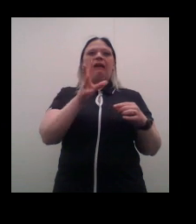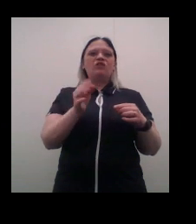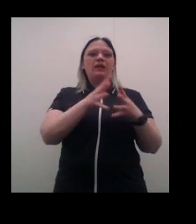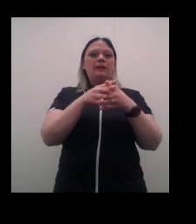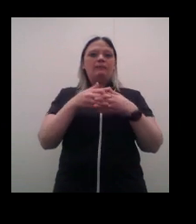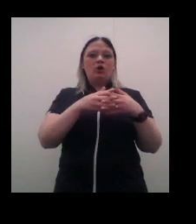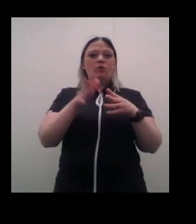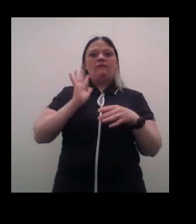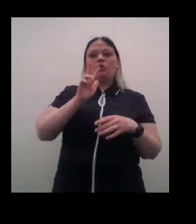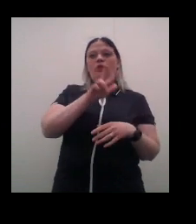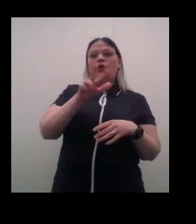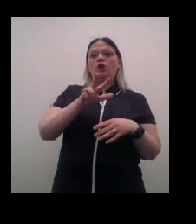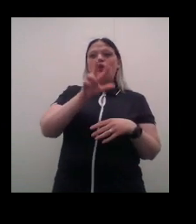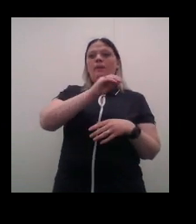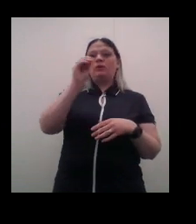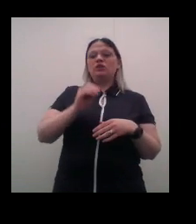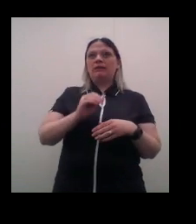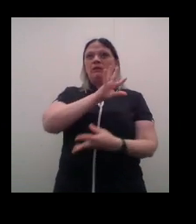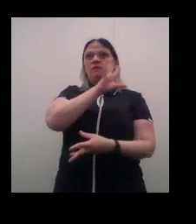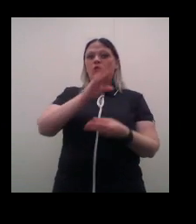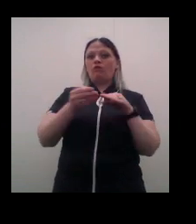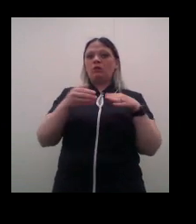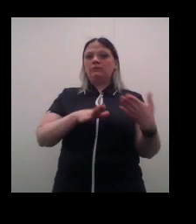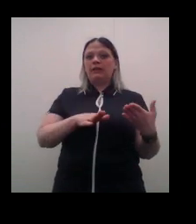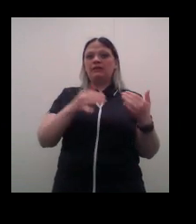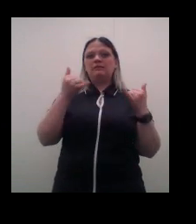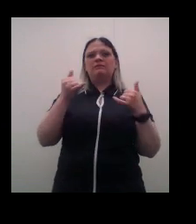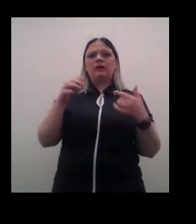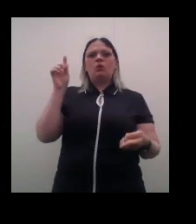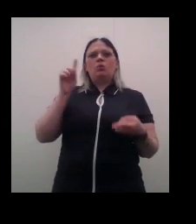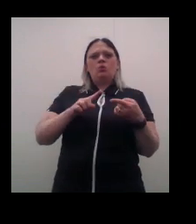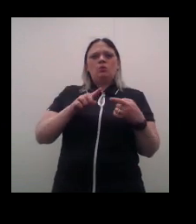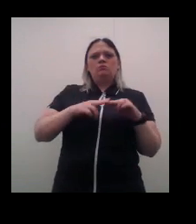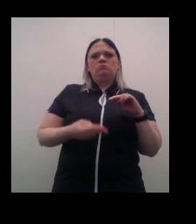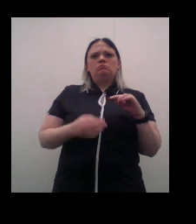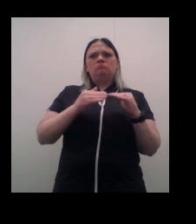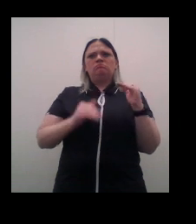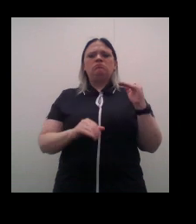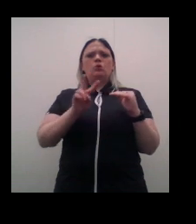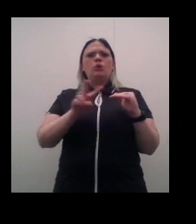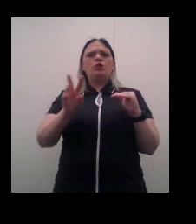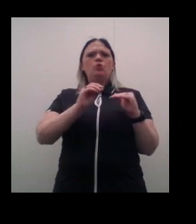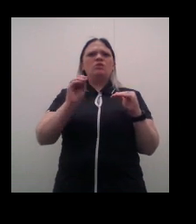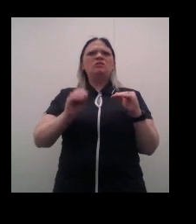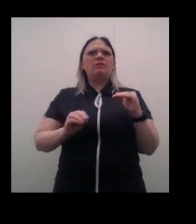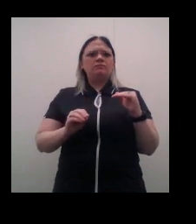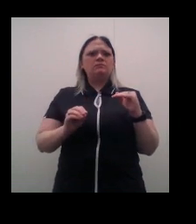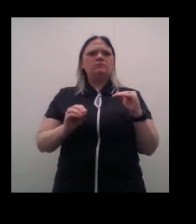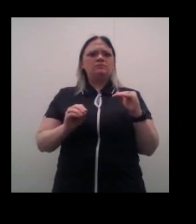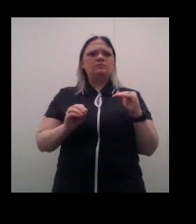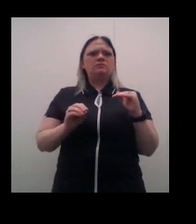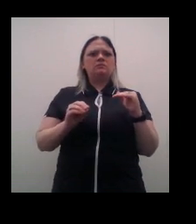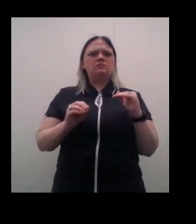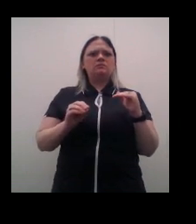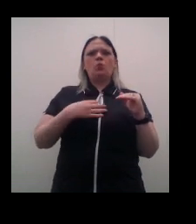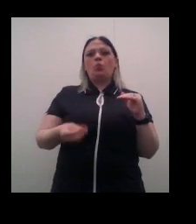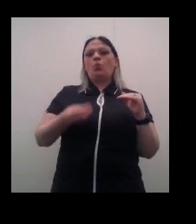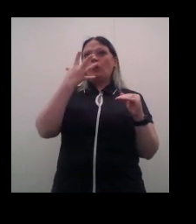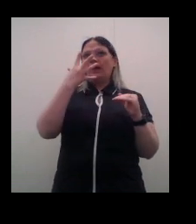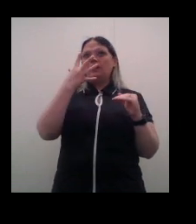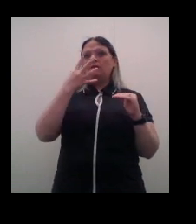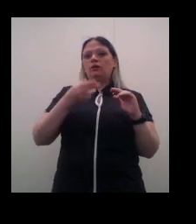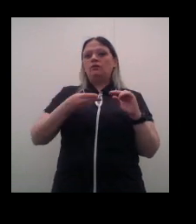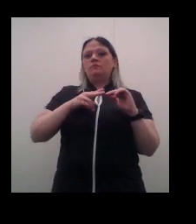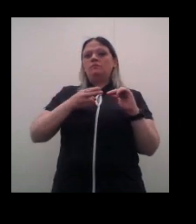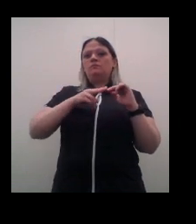was 33% of overall deaths. It's probably dropped down to a little less than 22%. White fatalities have been creeping